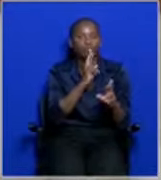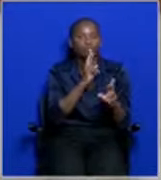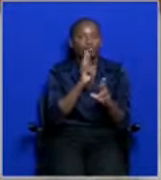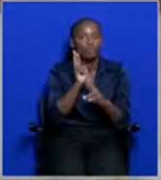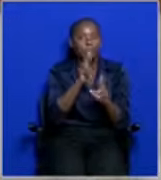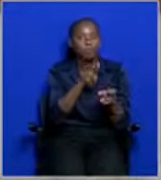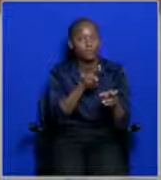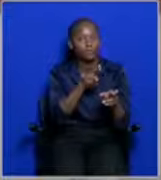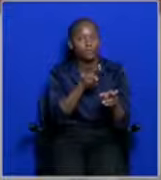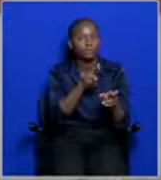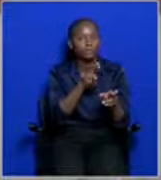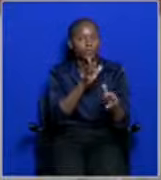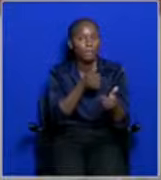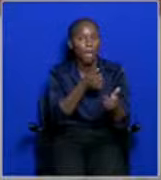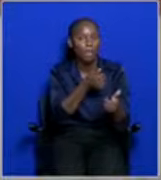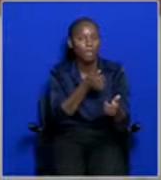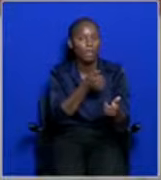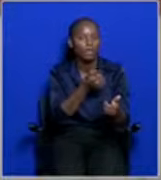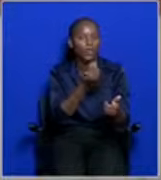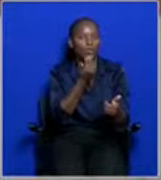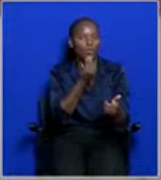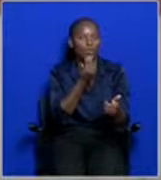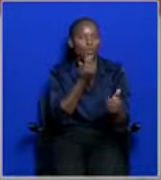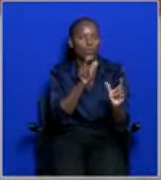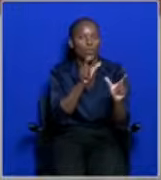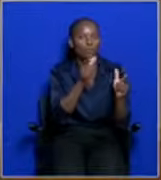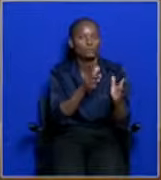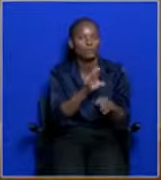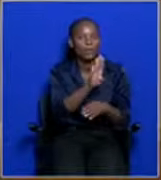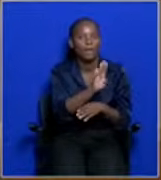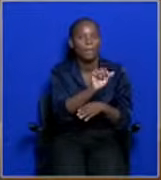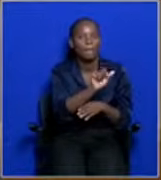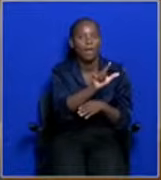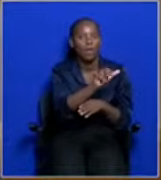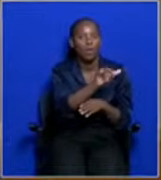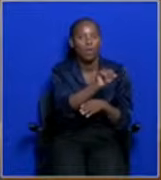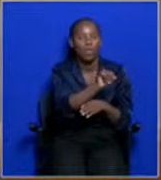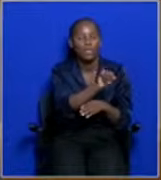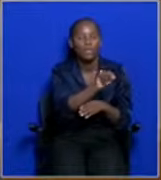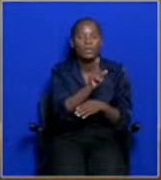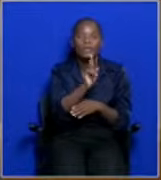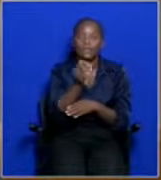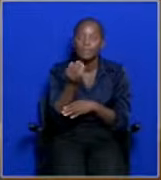with a witness regarding the question posed by Commissioner Baloyi.